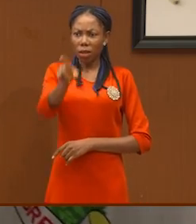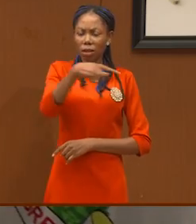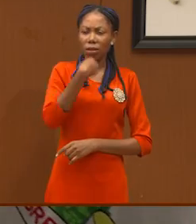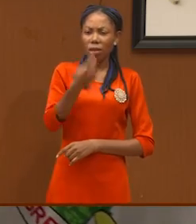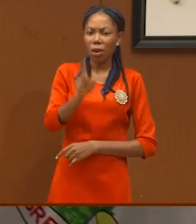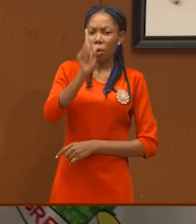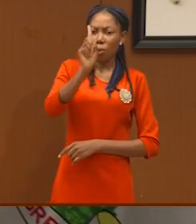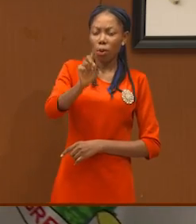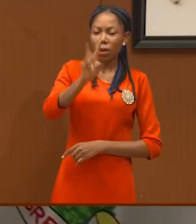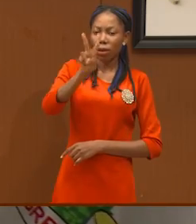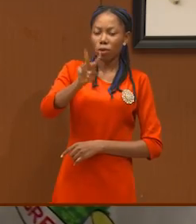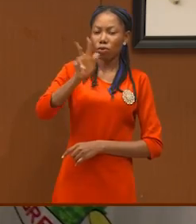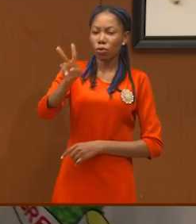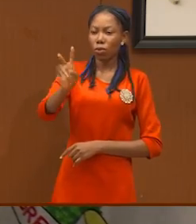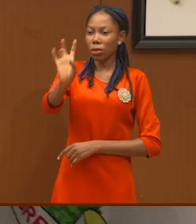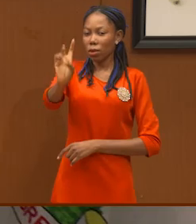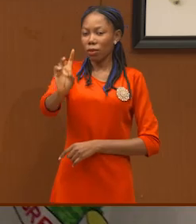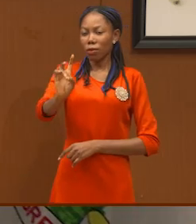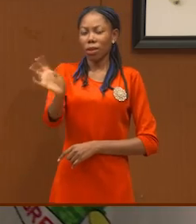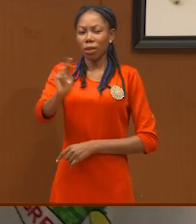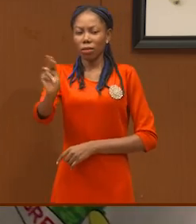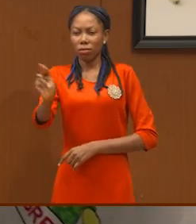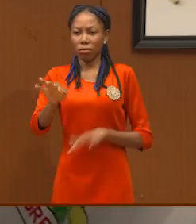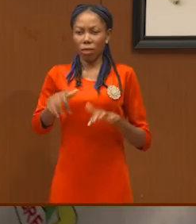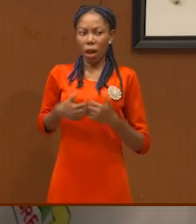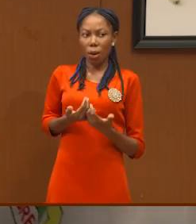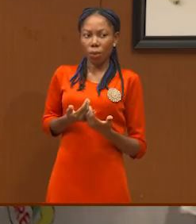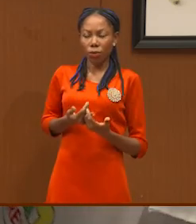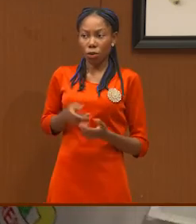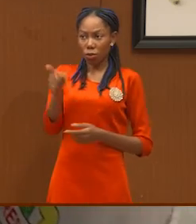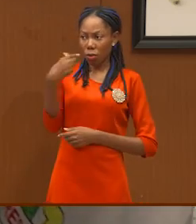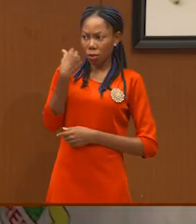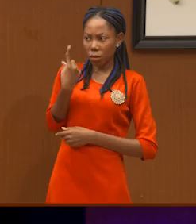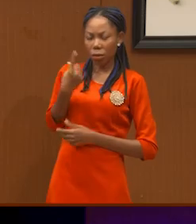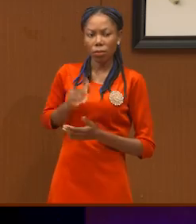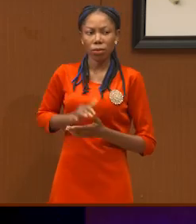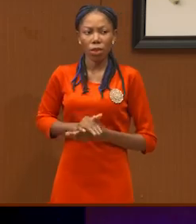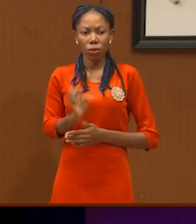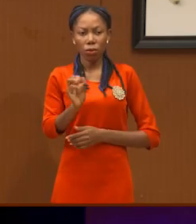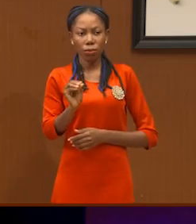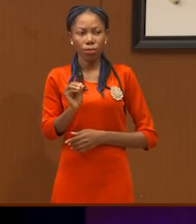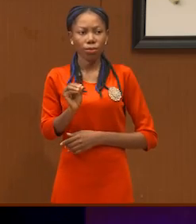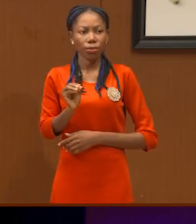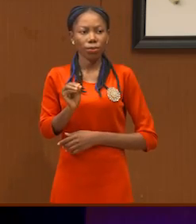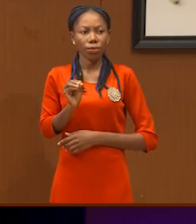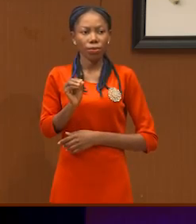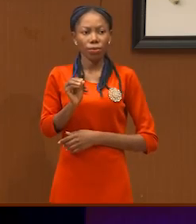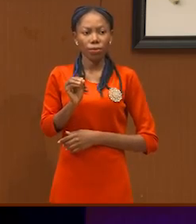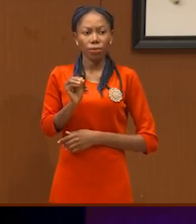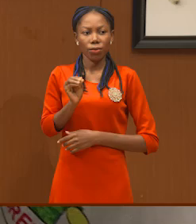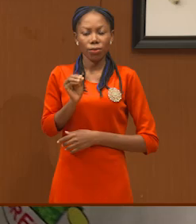132, 703 naira. Do you understand? I do. So,